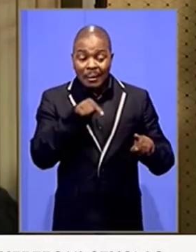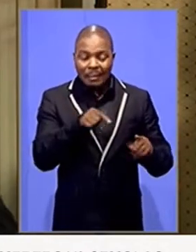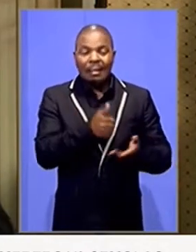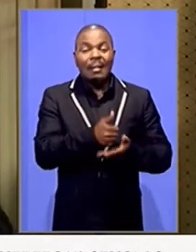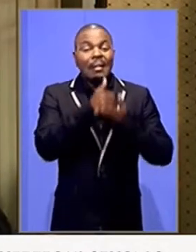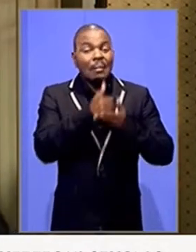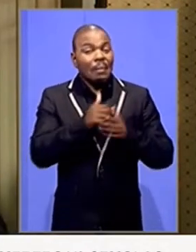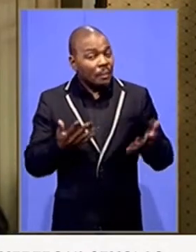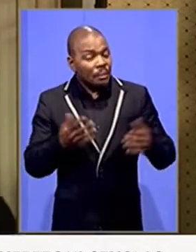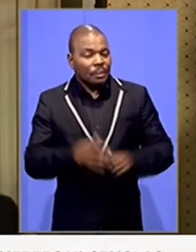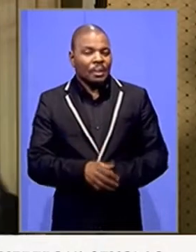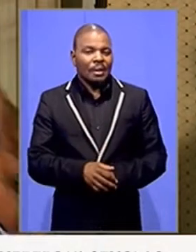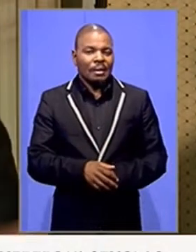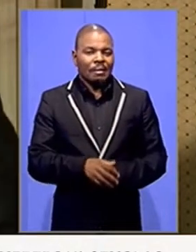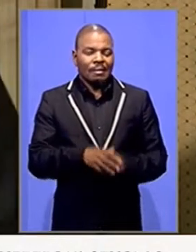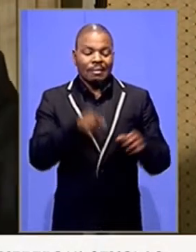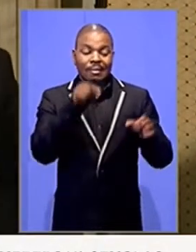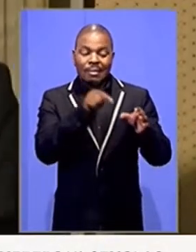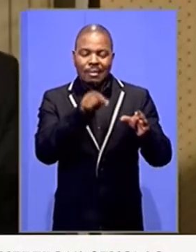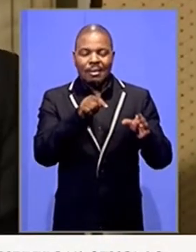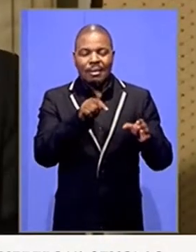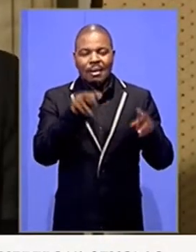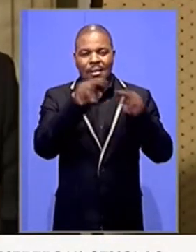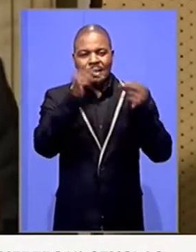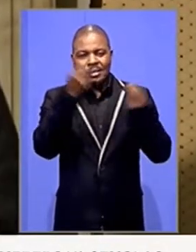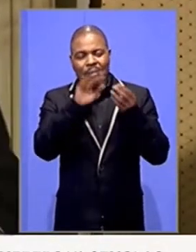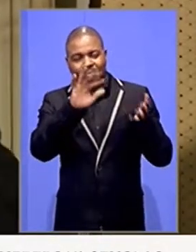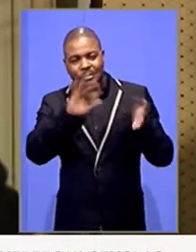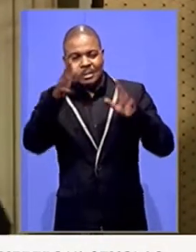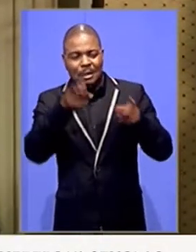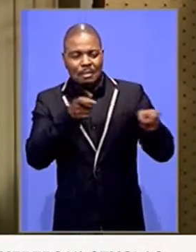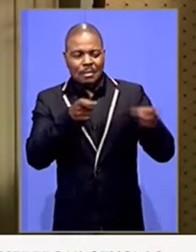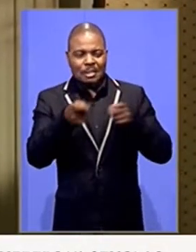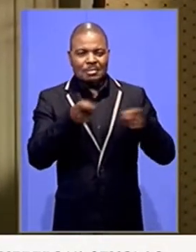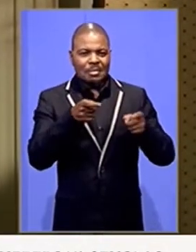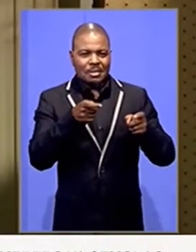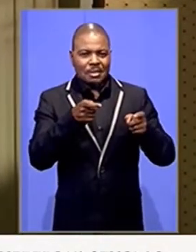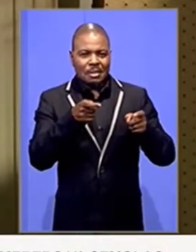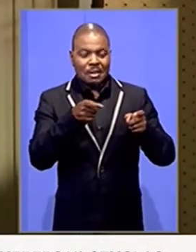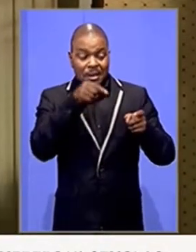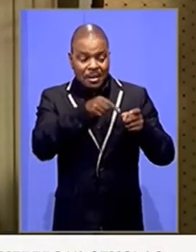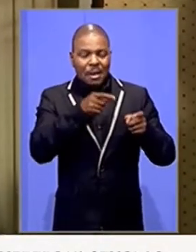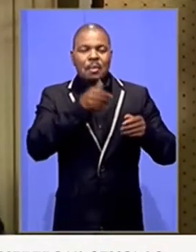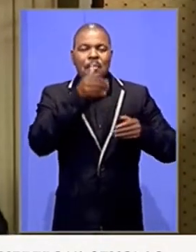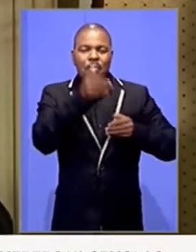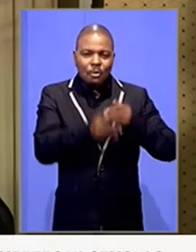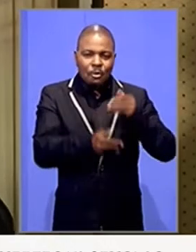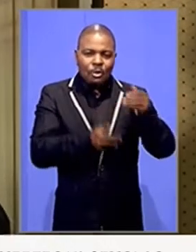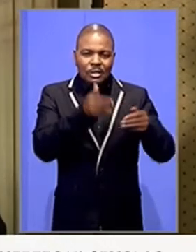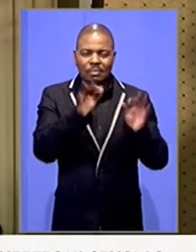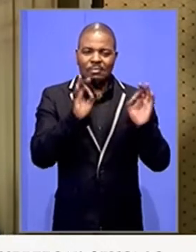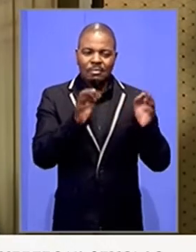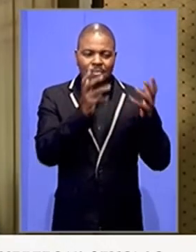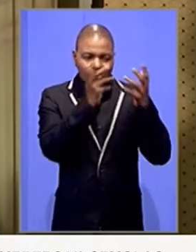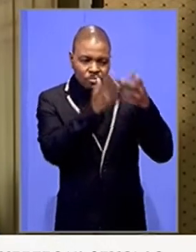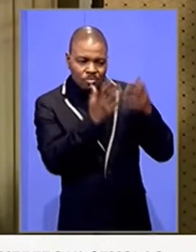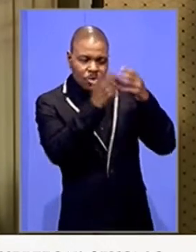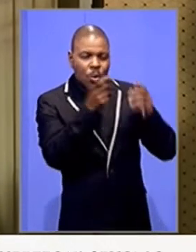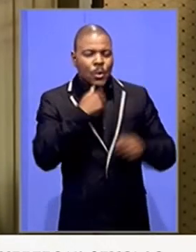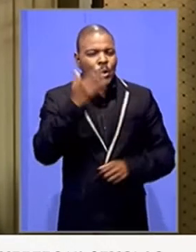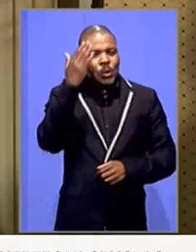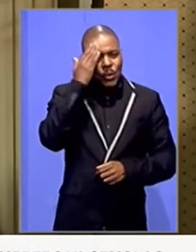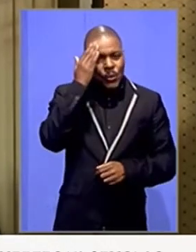the state of disaster management process was coordinated and we were able to know